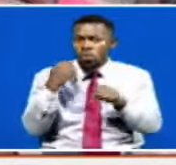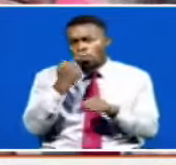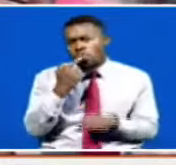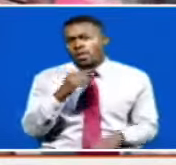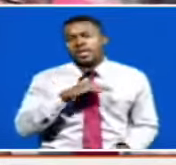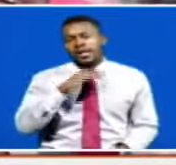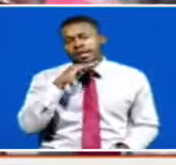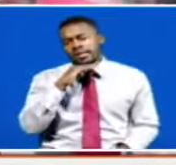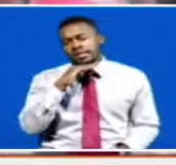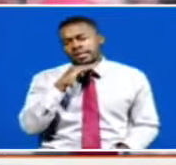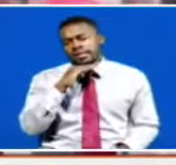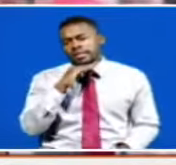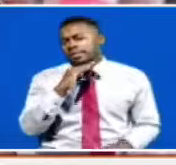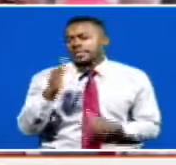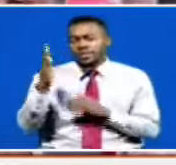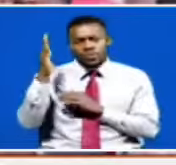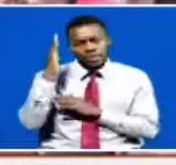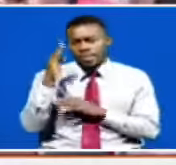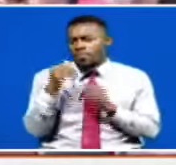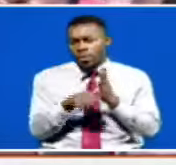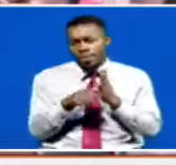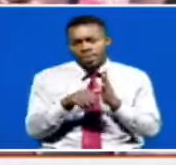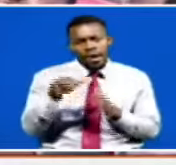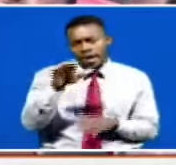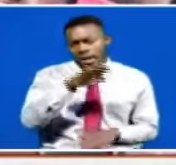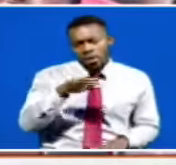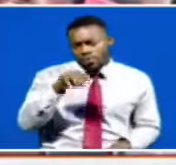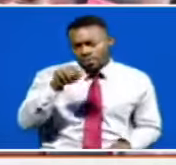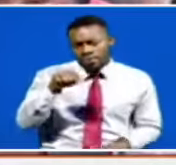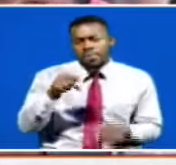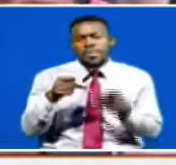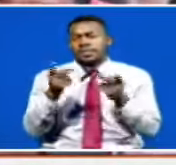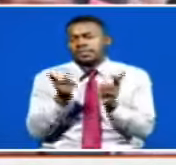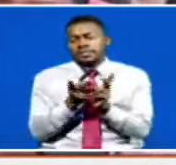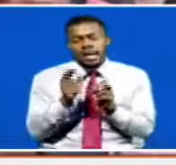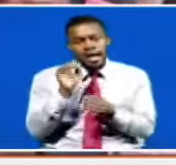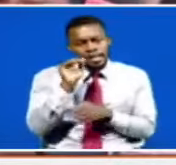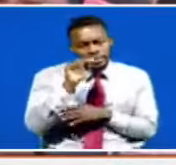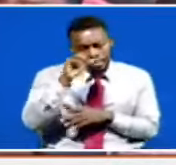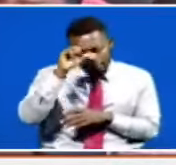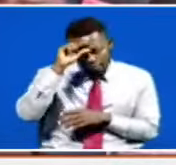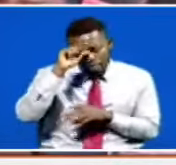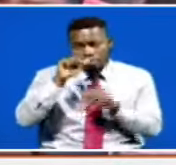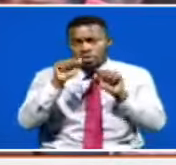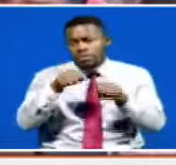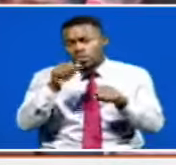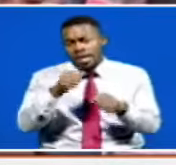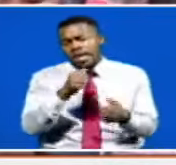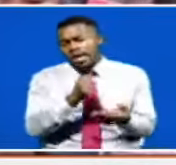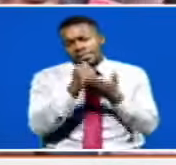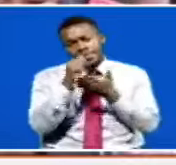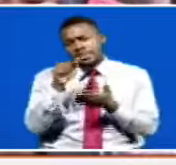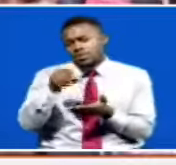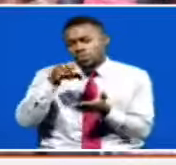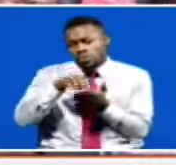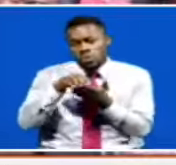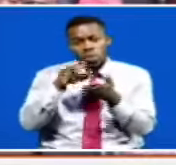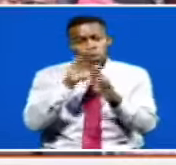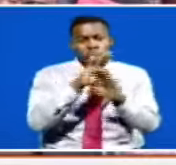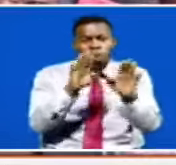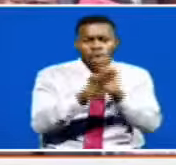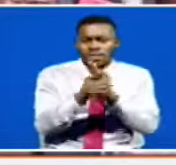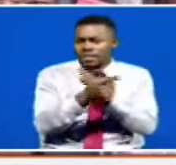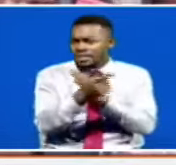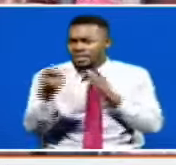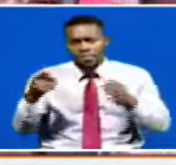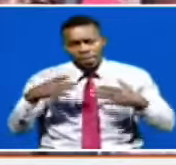Sasa insecurity is very poor. Katika South Alungo. Sasa tunaomba serikali hata tuwasaidie namna gani. Hao watu wote